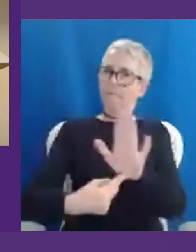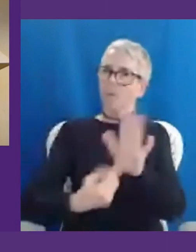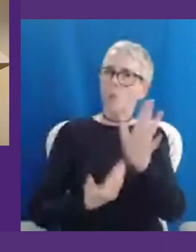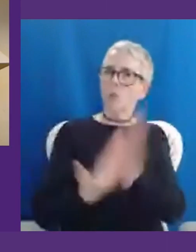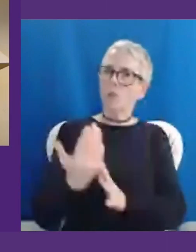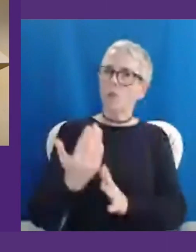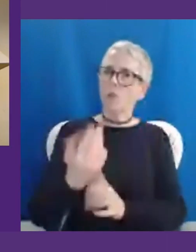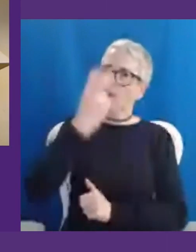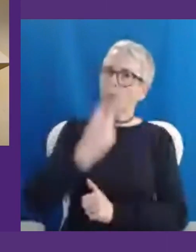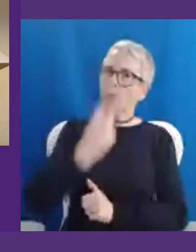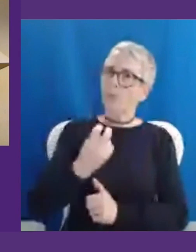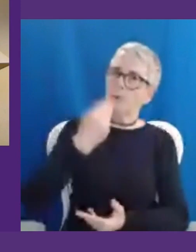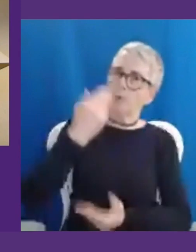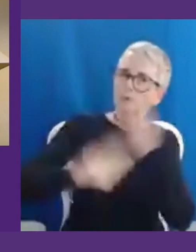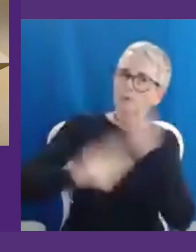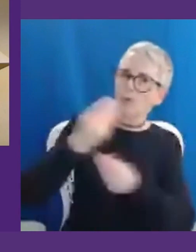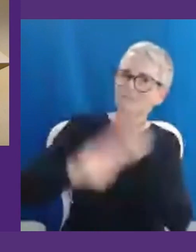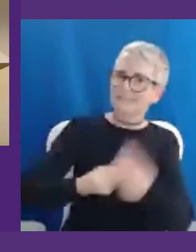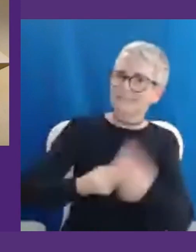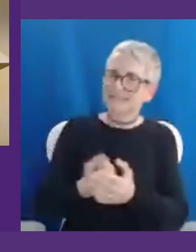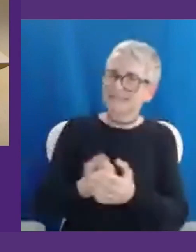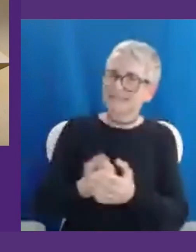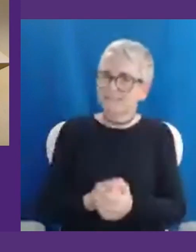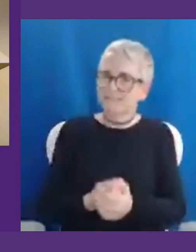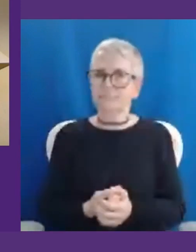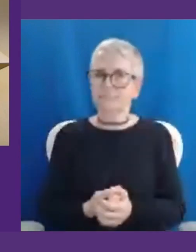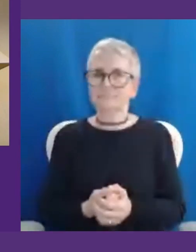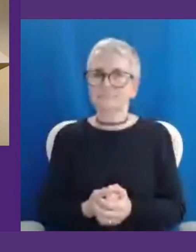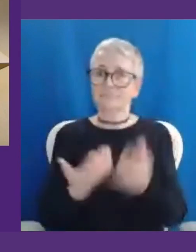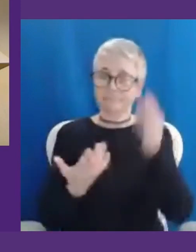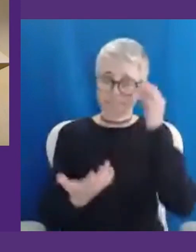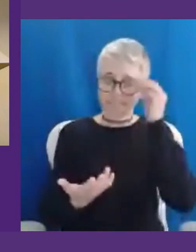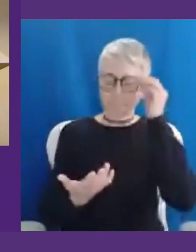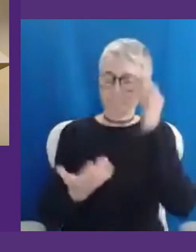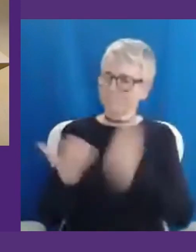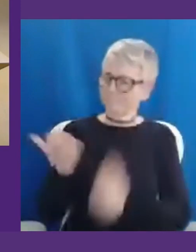a very special guest, a very accomplished guest, who is an